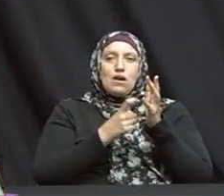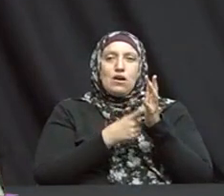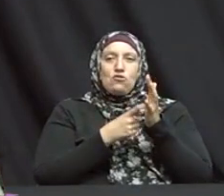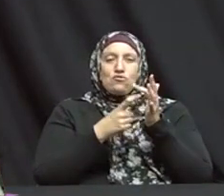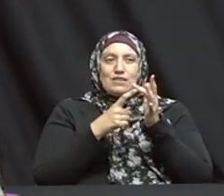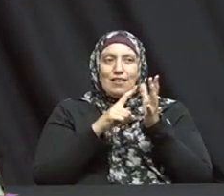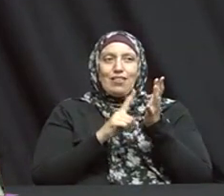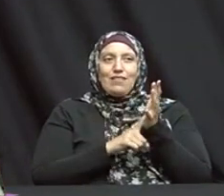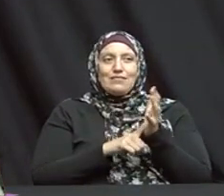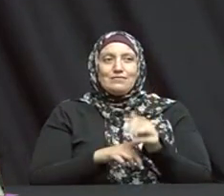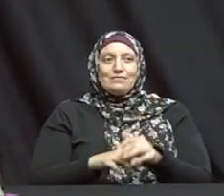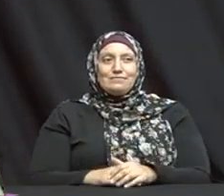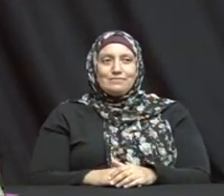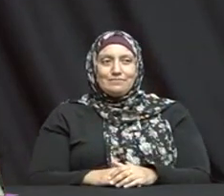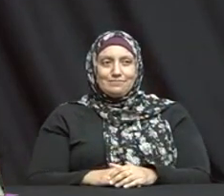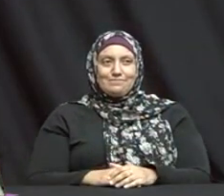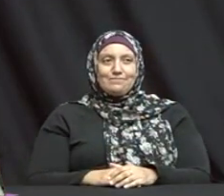Yes, Taj, that's a very good point.